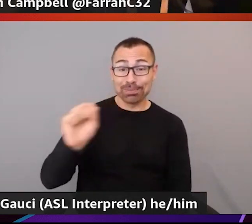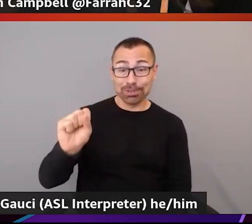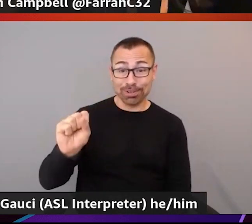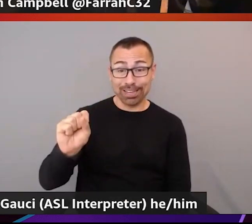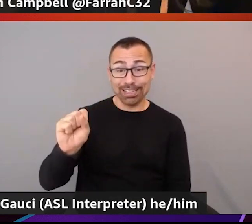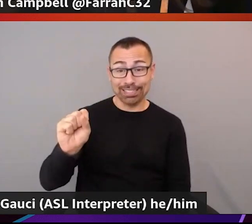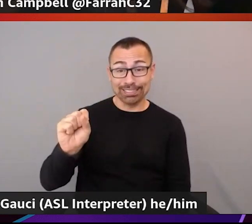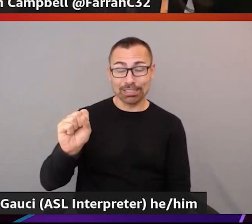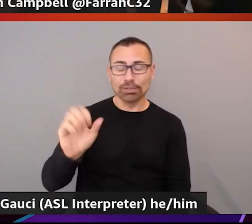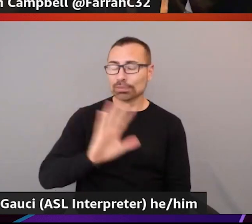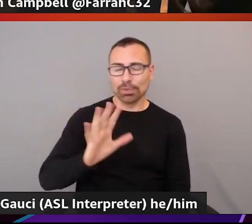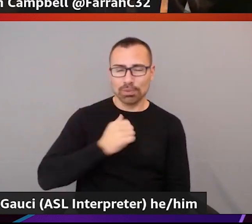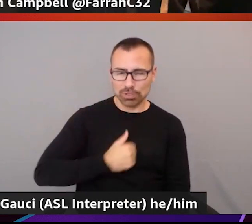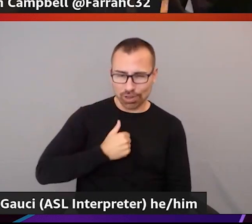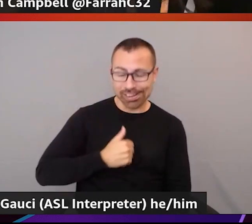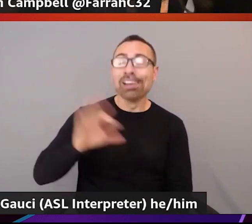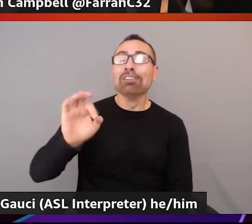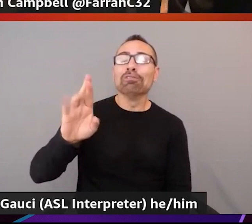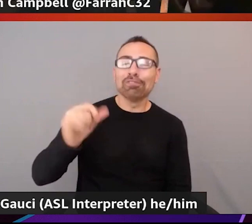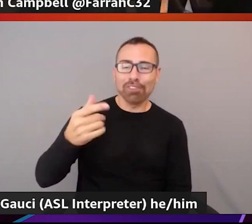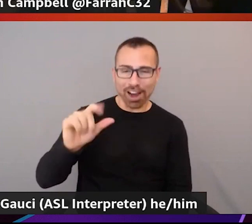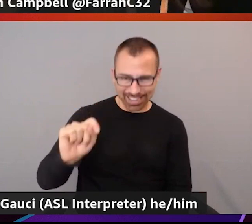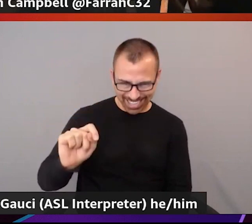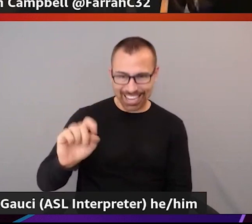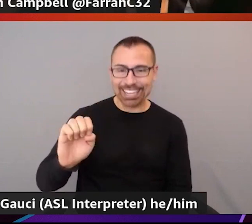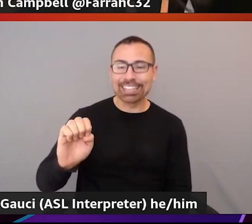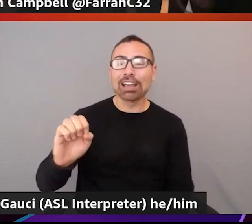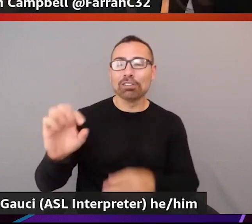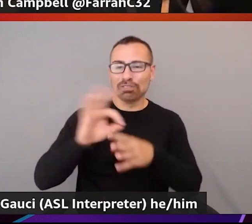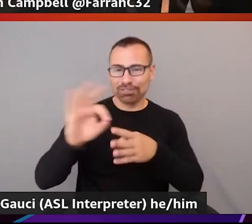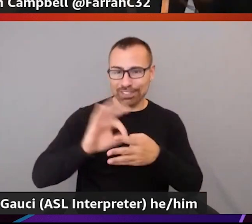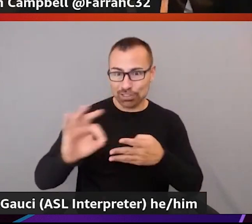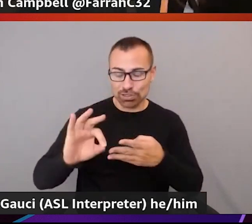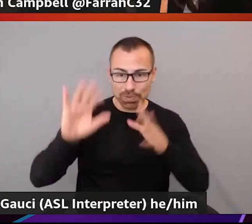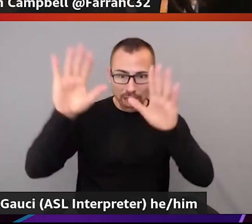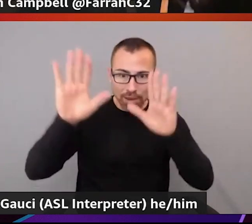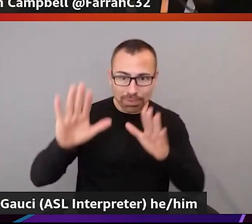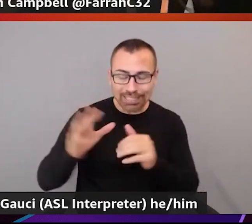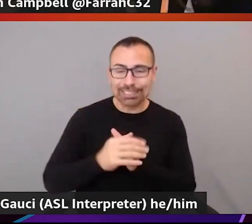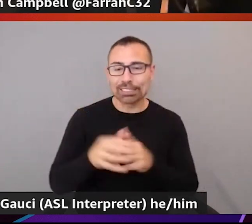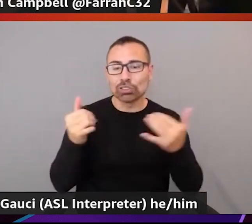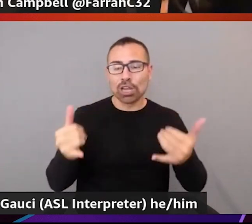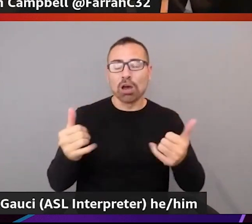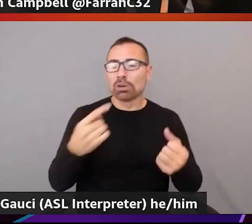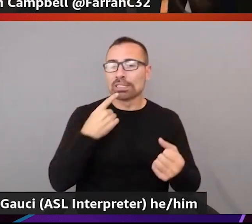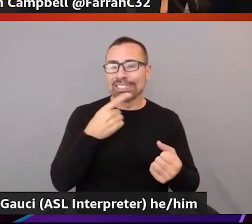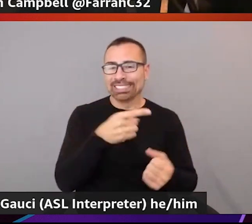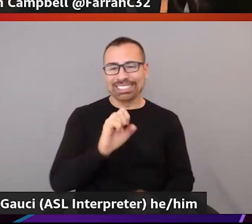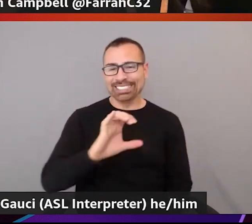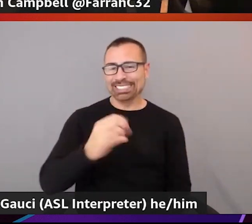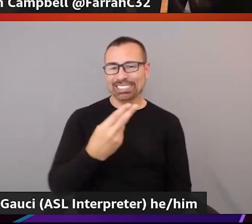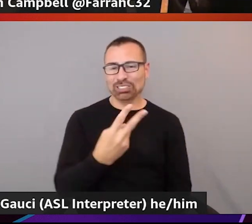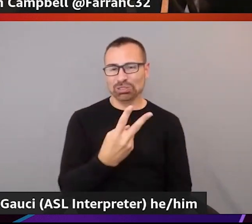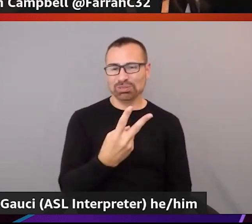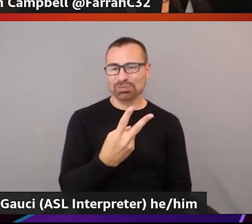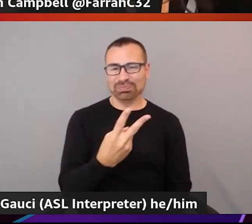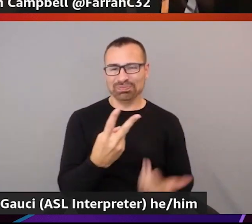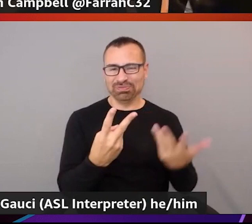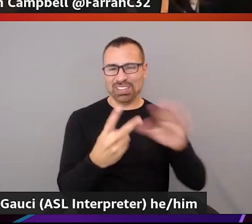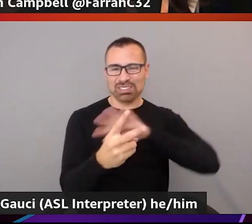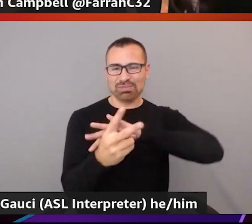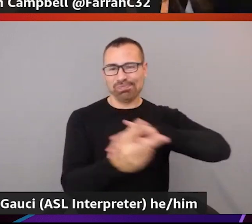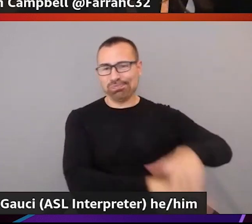of Fargate features have been amazing. That really, again, lets us say, okay, I don't want to deal with the EC2 instance anymore. I'm going to take